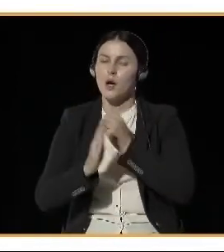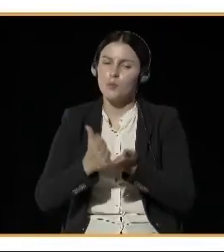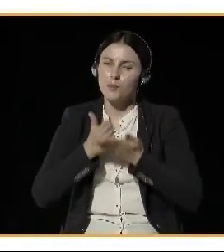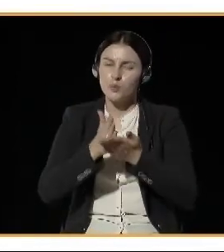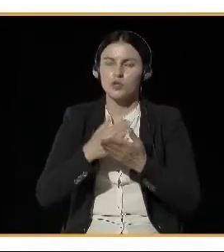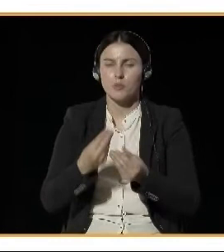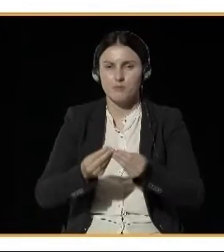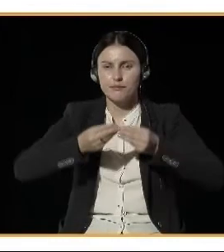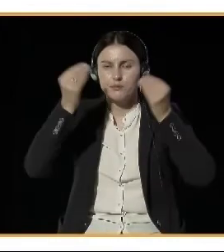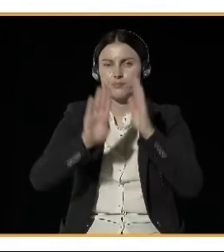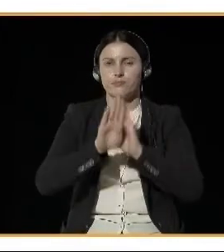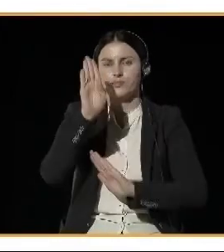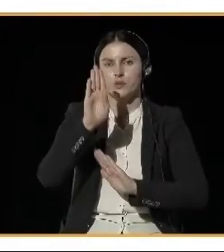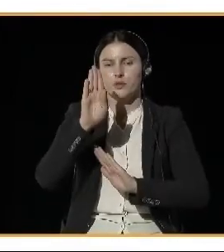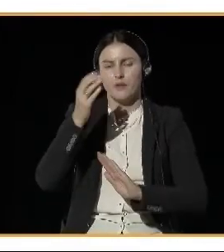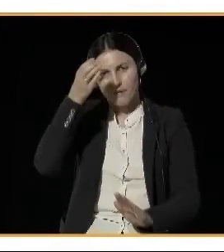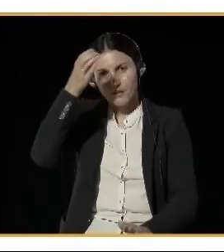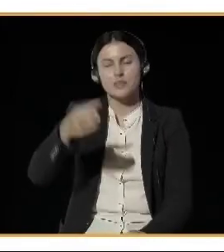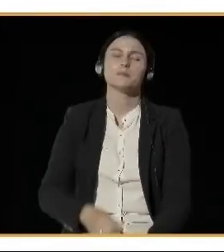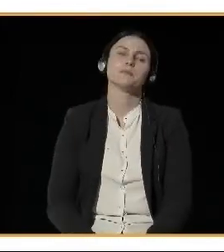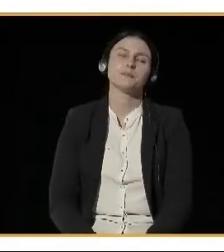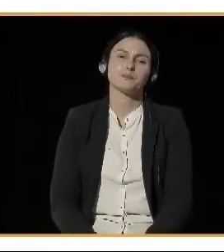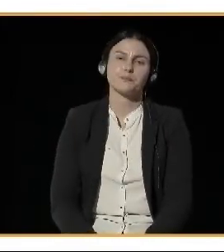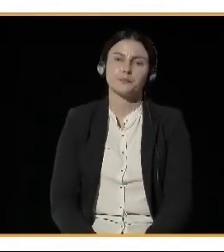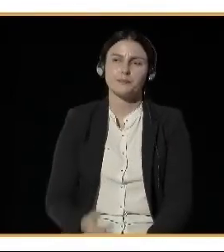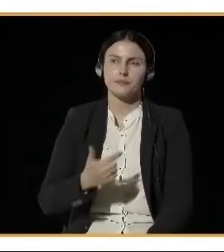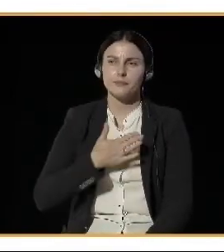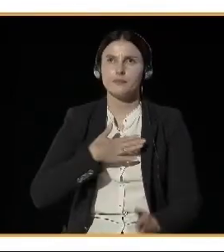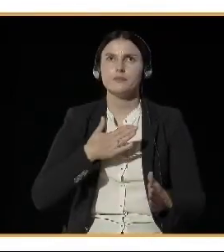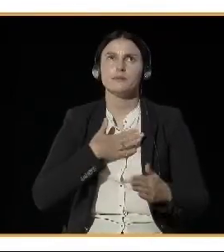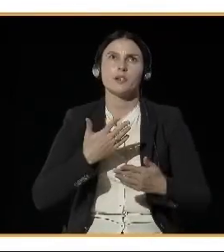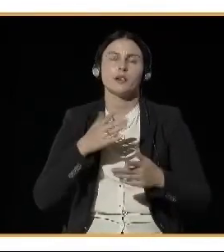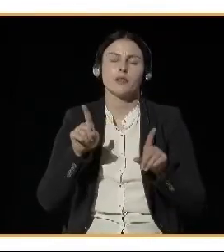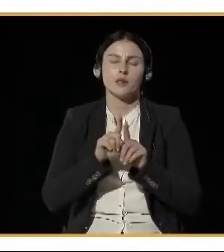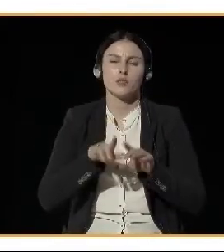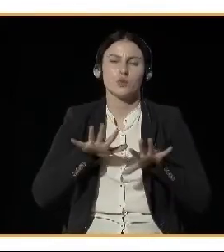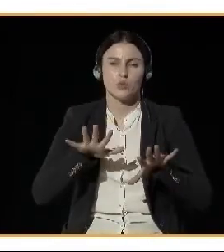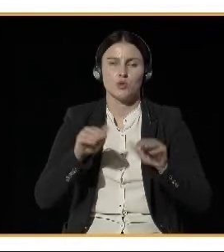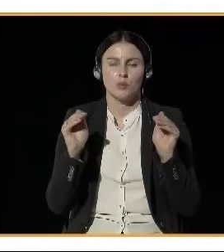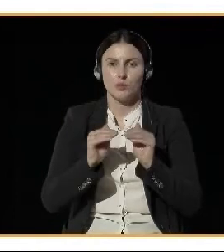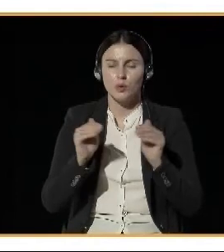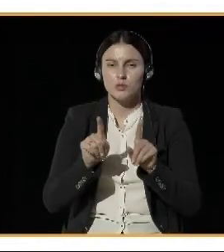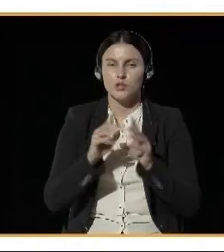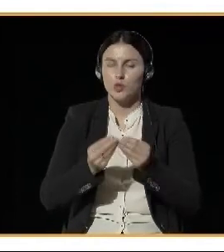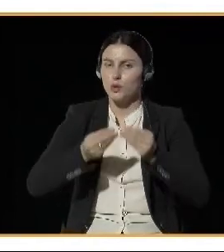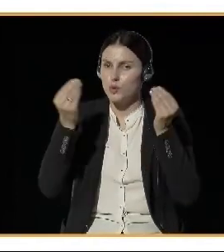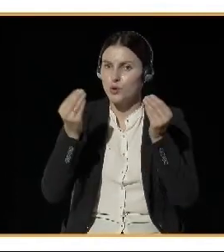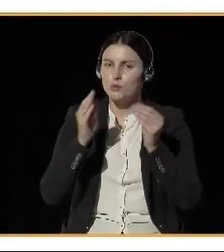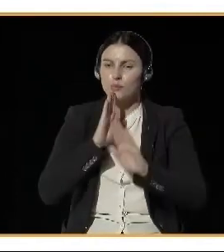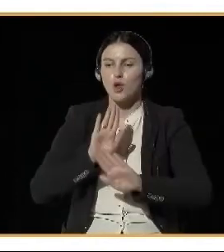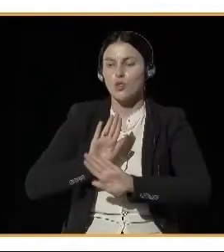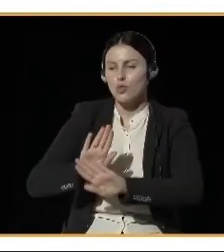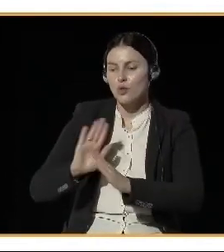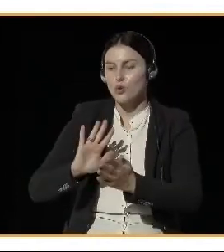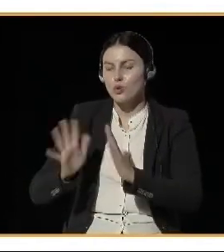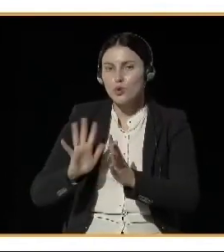that we have also great potential for the development of caring communities in Poland because we have, due to the